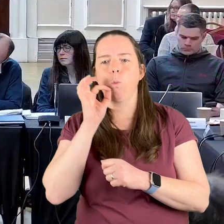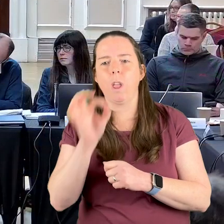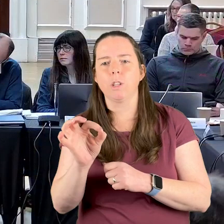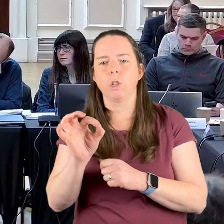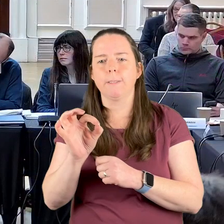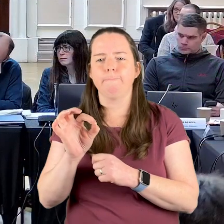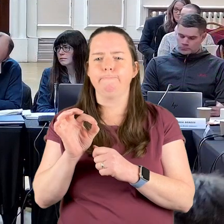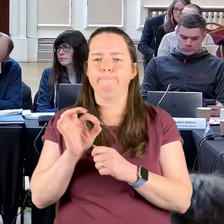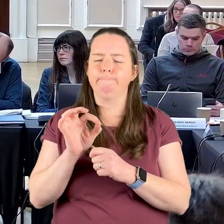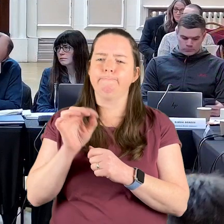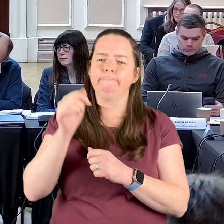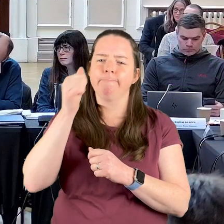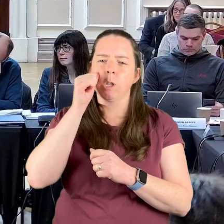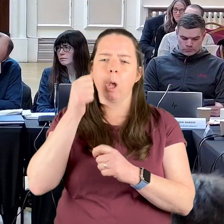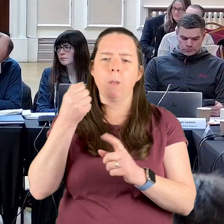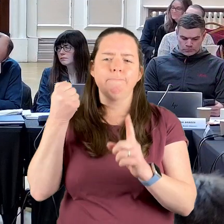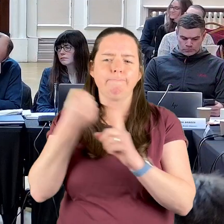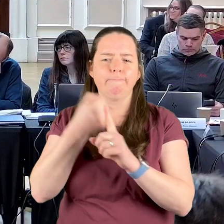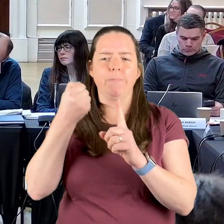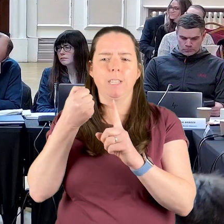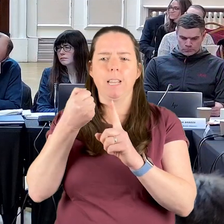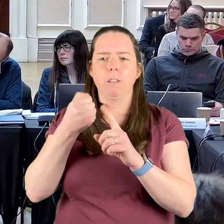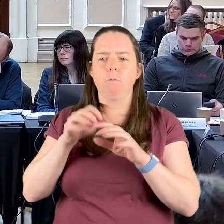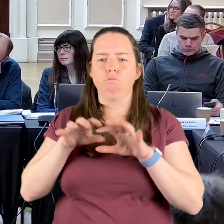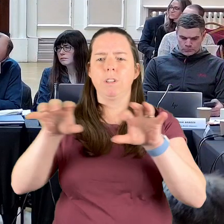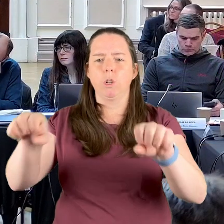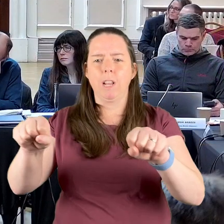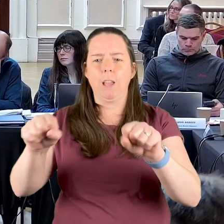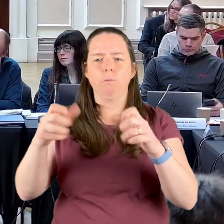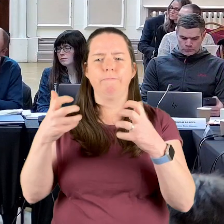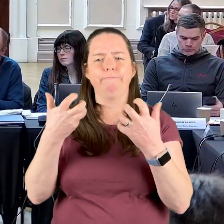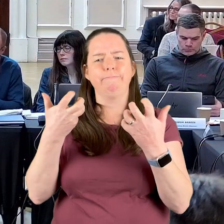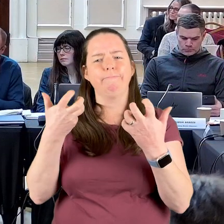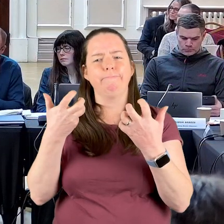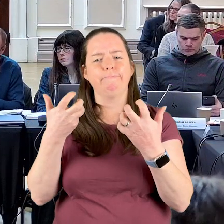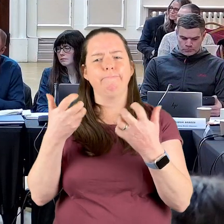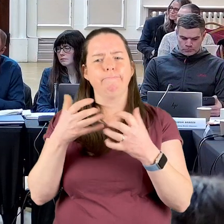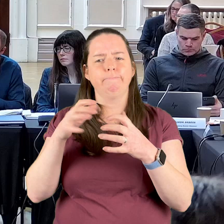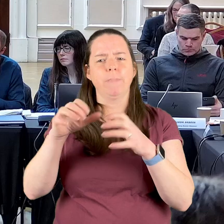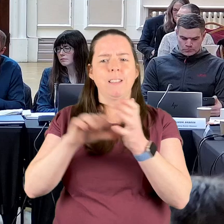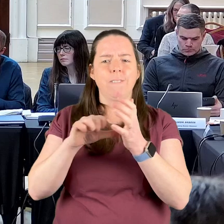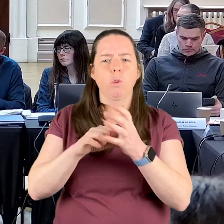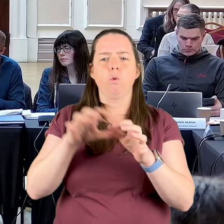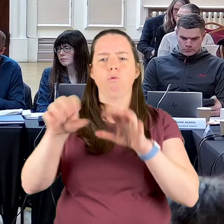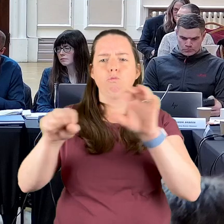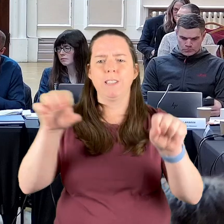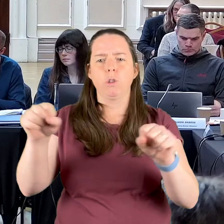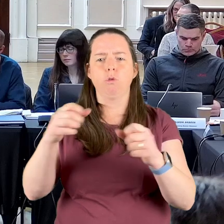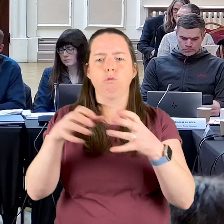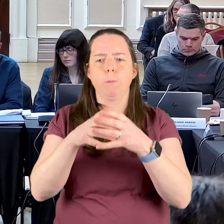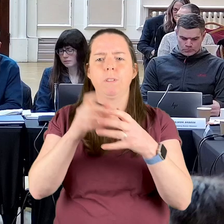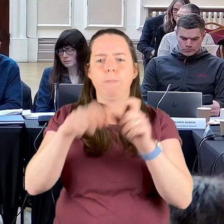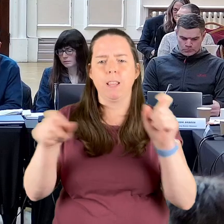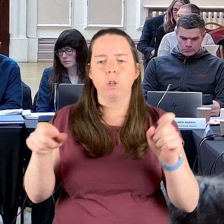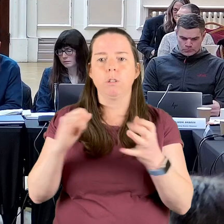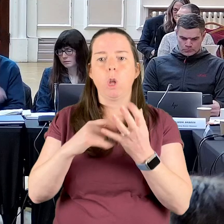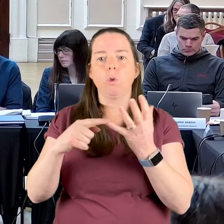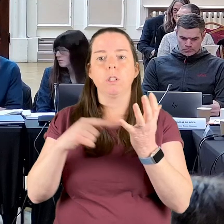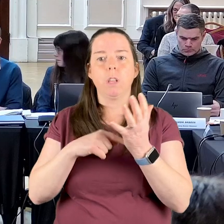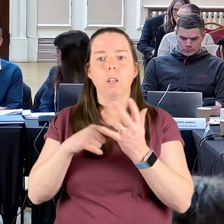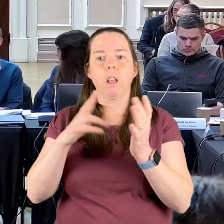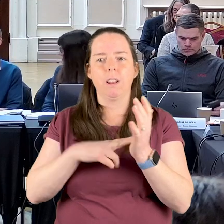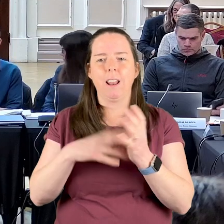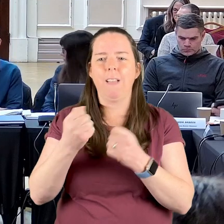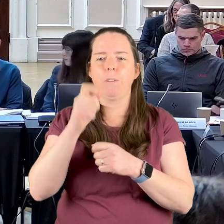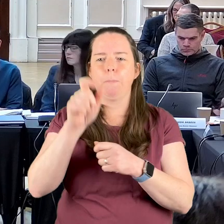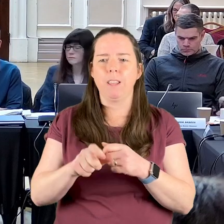The next question, if I may, I know the emphasis of reaching out to hard-to-reach groups of patients. So Sutton has a patients with